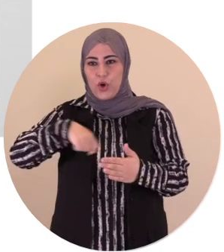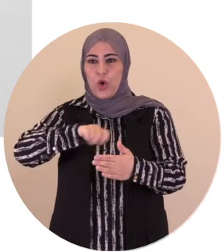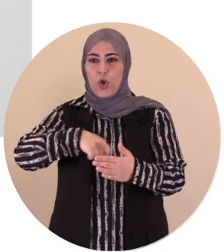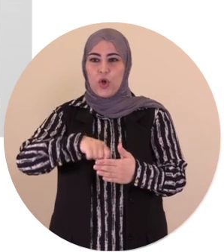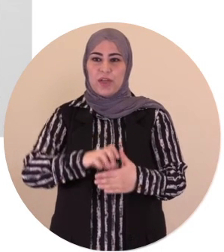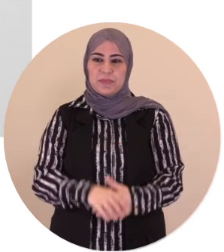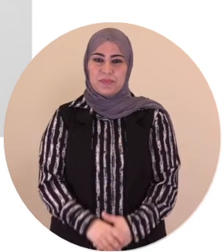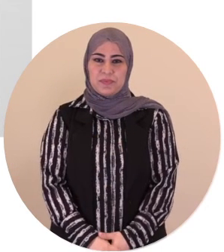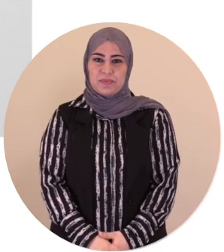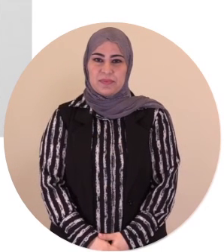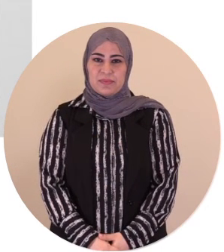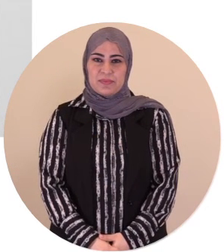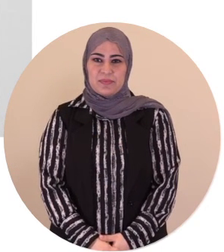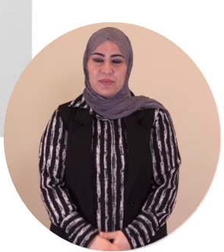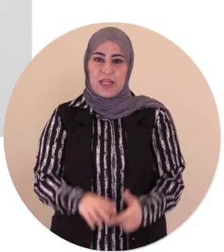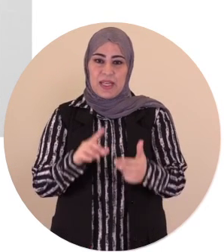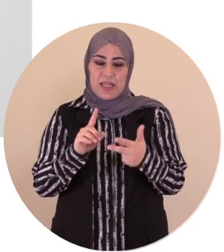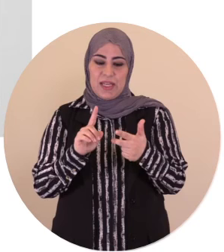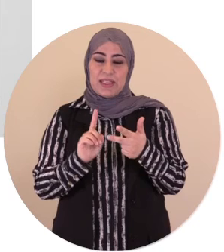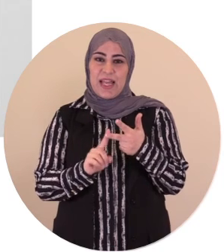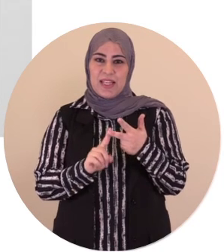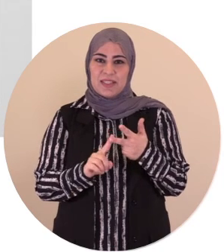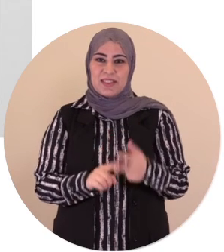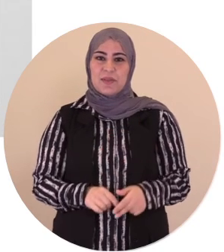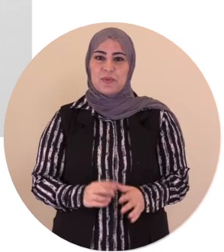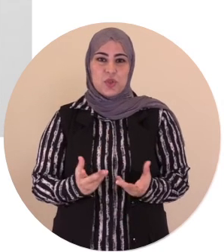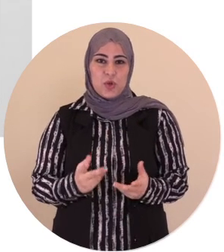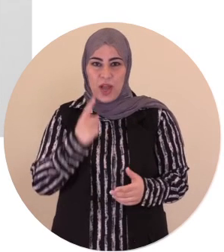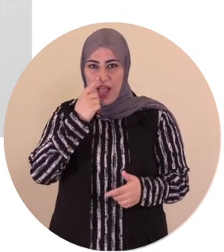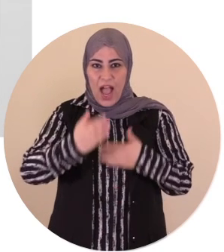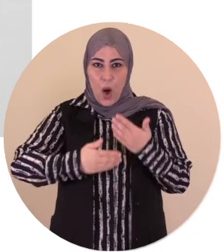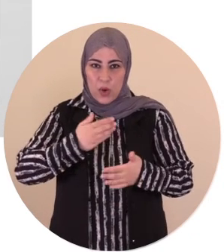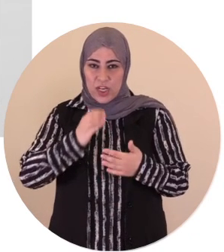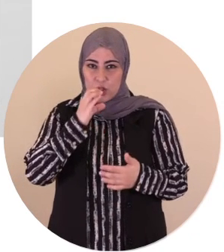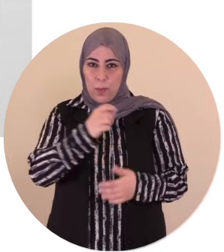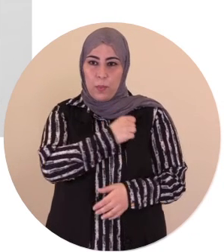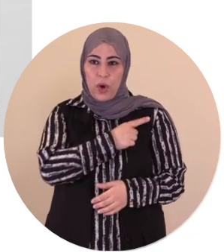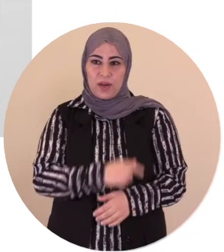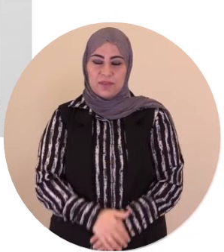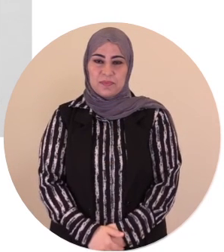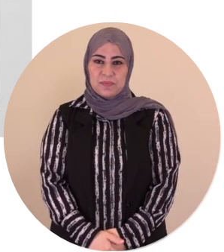The result is writing her own recipe. Try to figure out the third one by yourself and then check your answer.